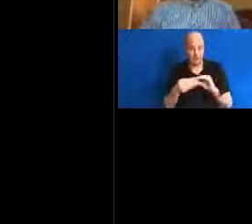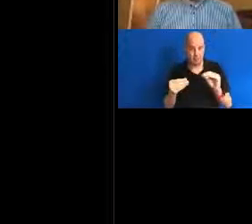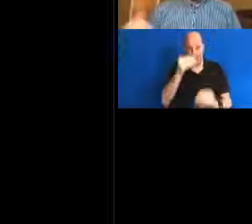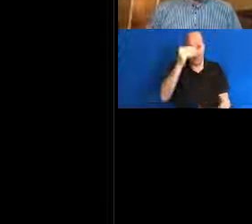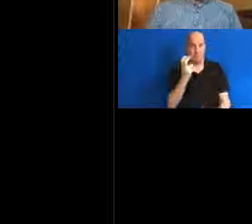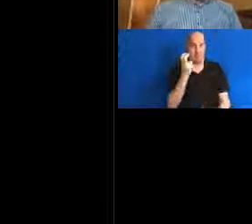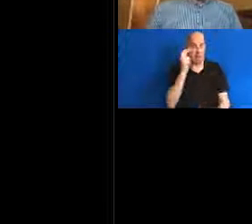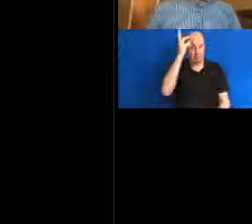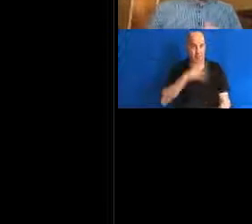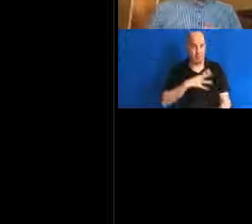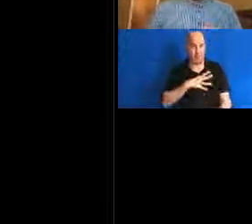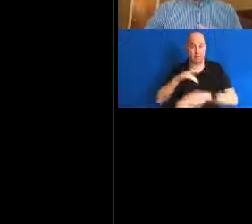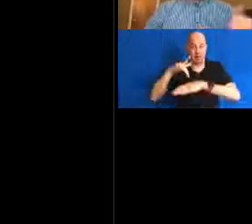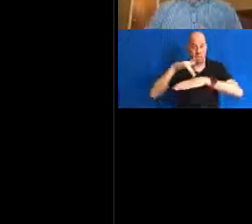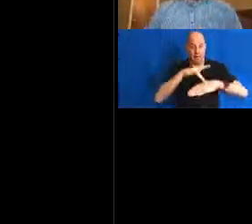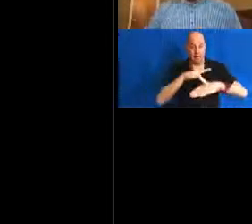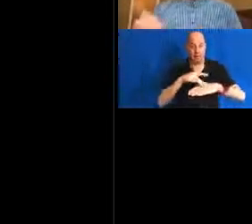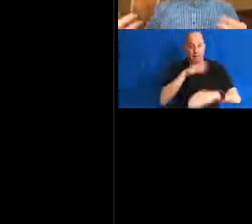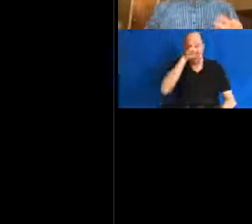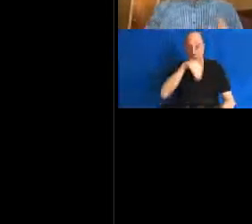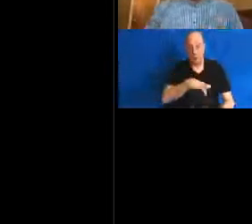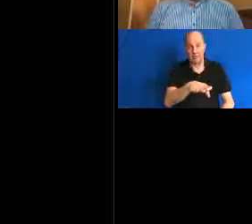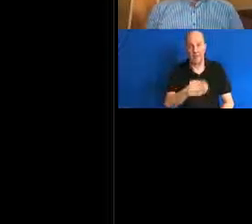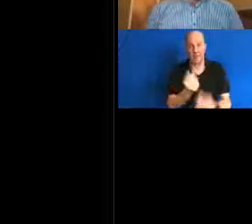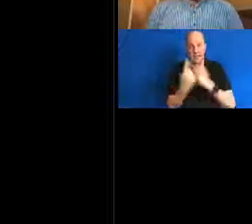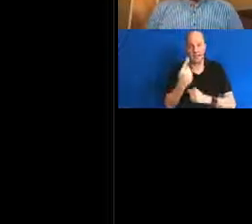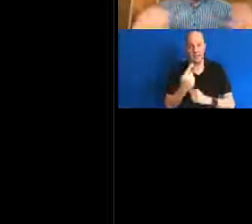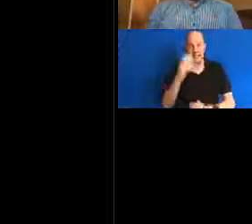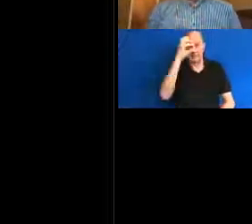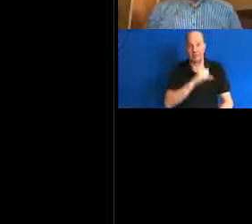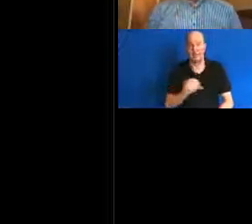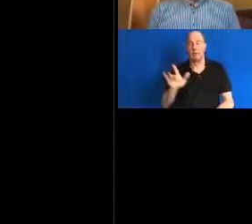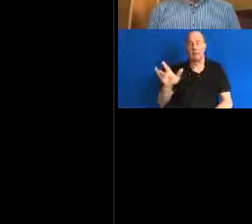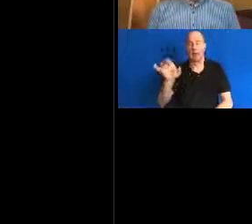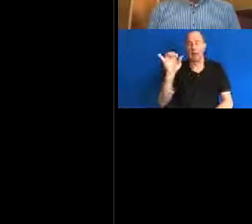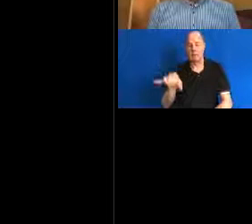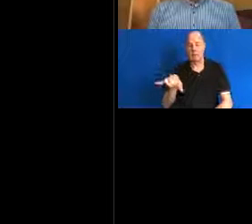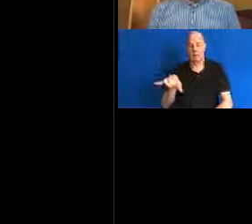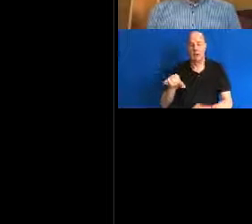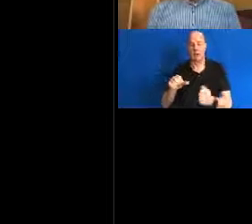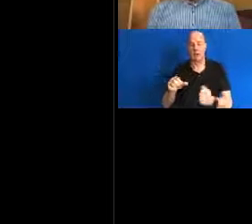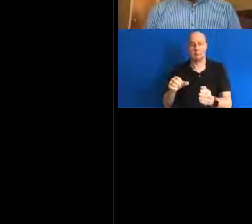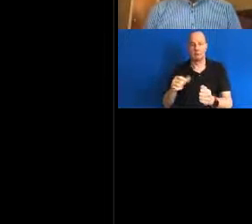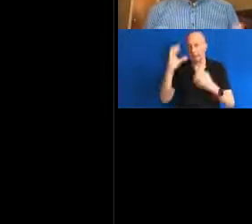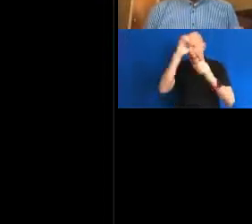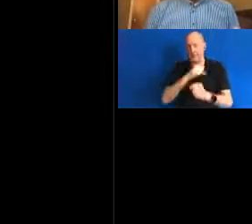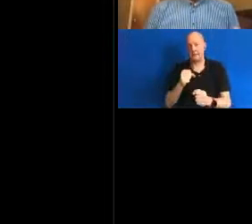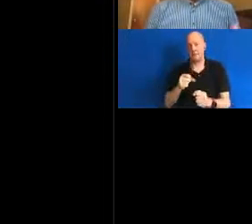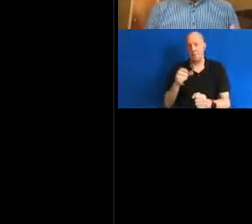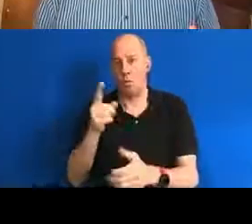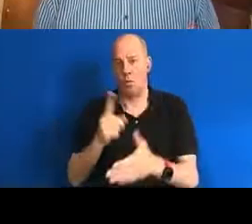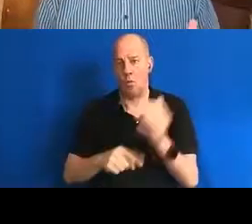that elephant, they're saying, it's this, it's that. So it's the same thing with cooperatives. To